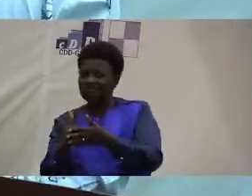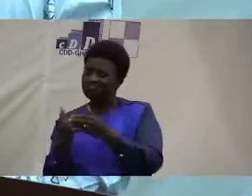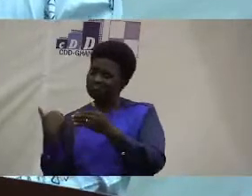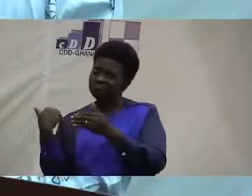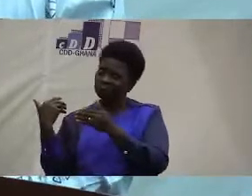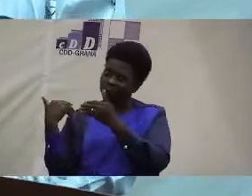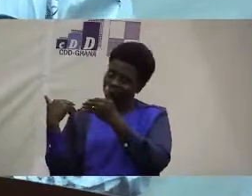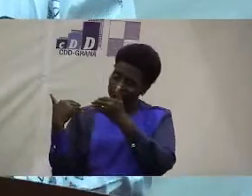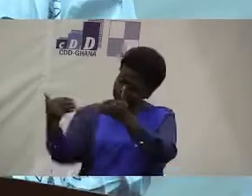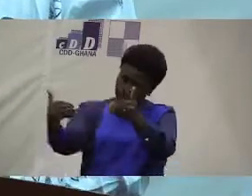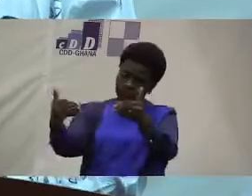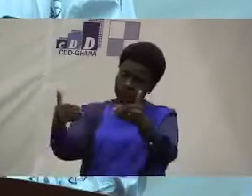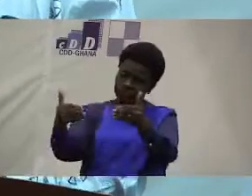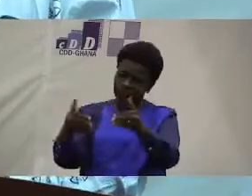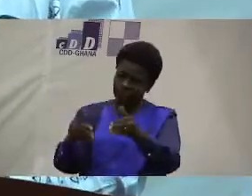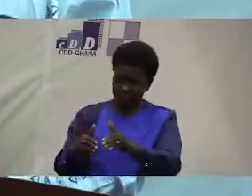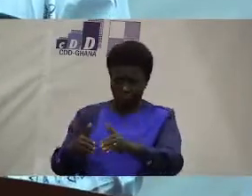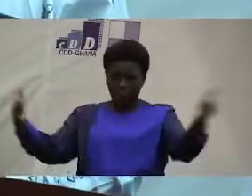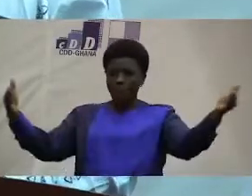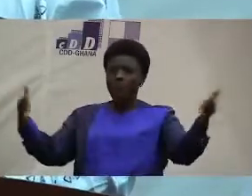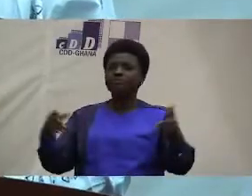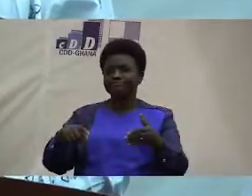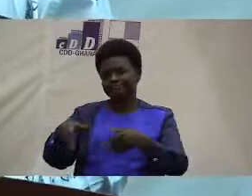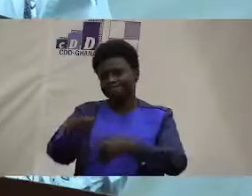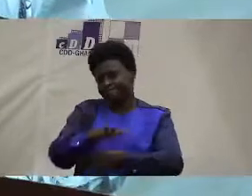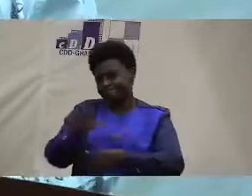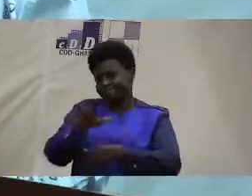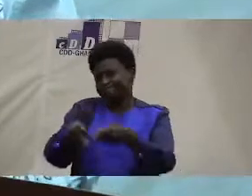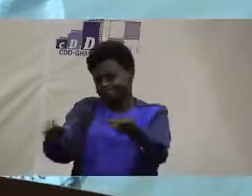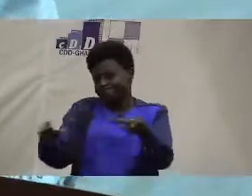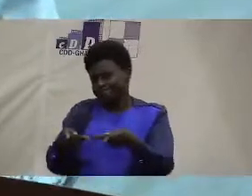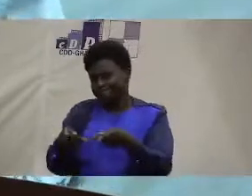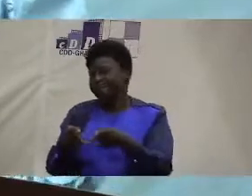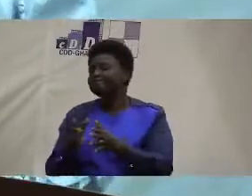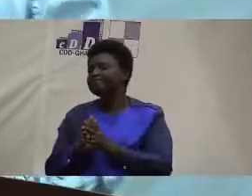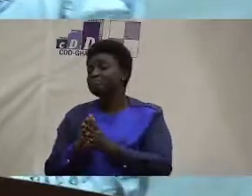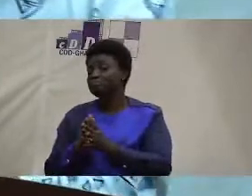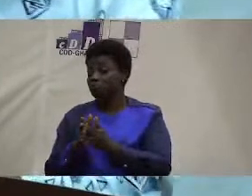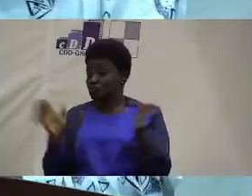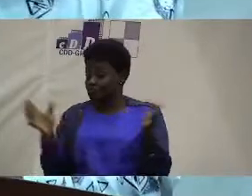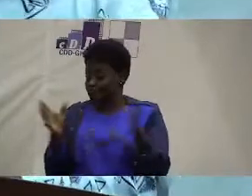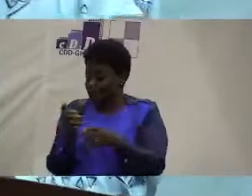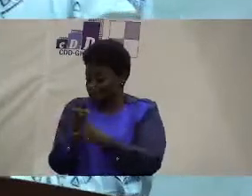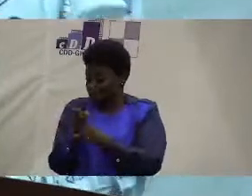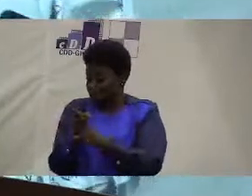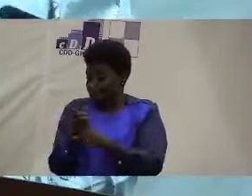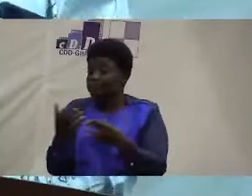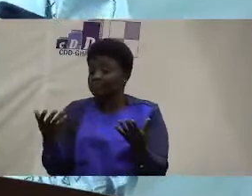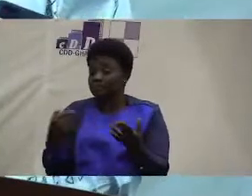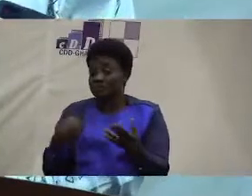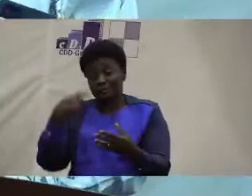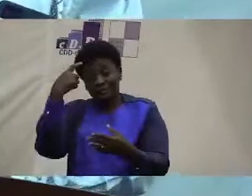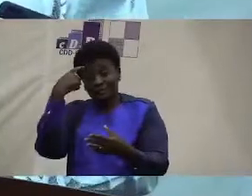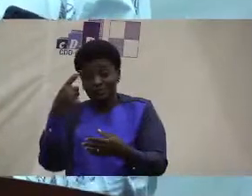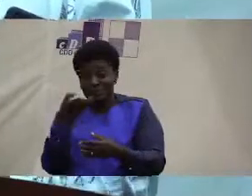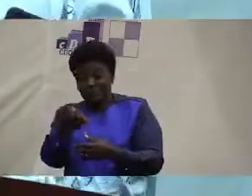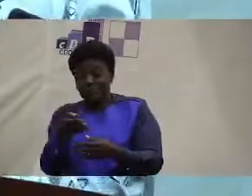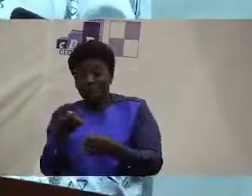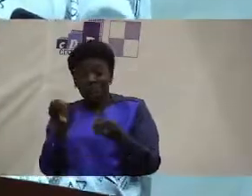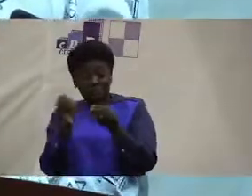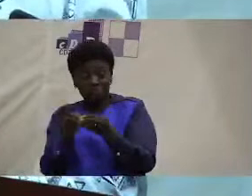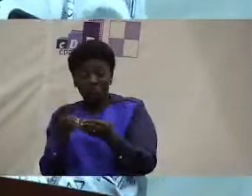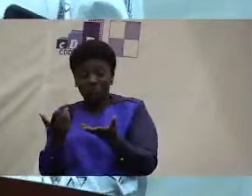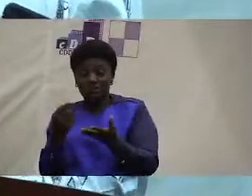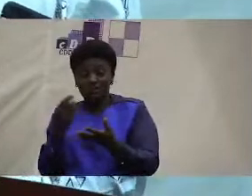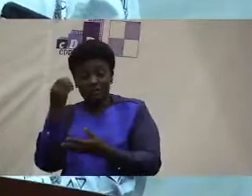the space more widely open. So basically, I think that this has been a lot of food for